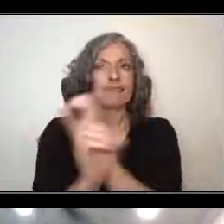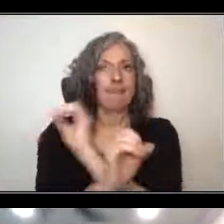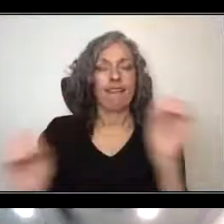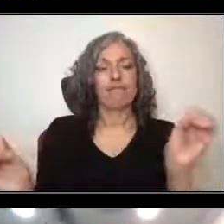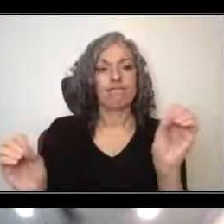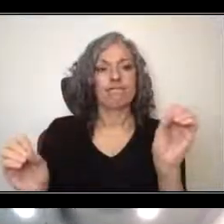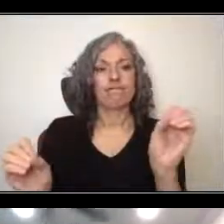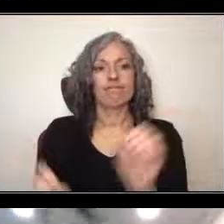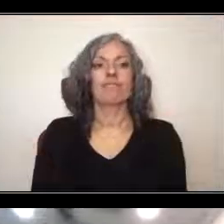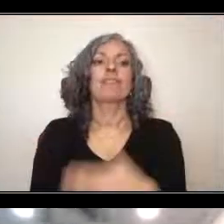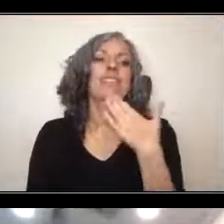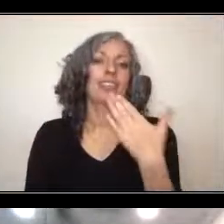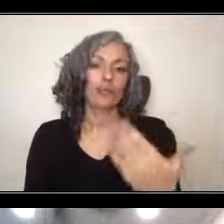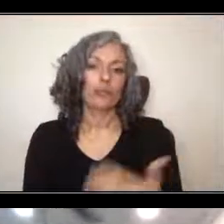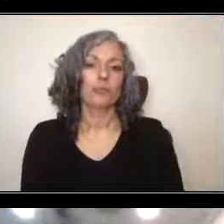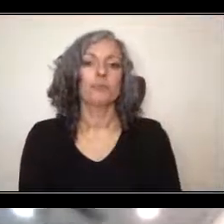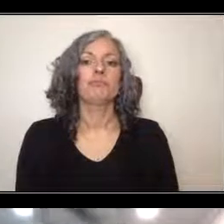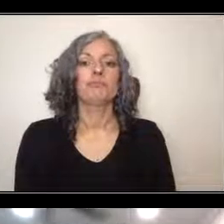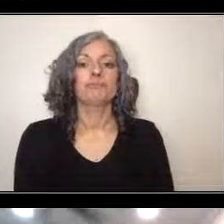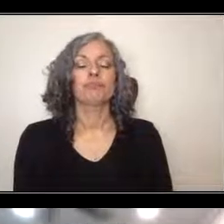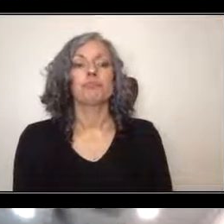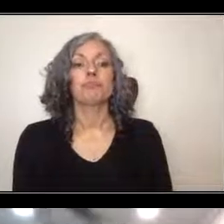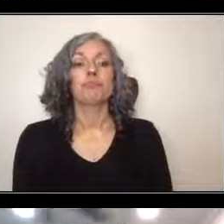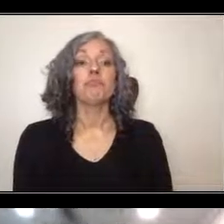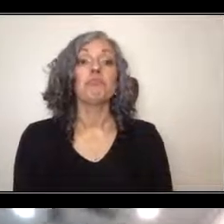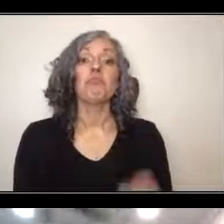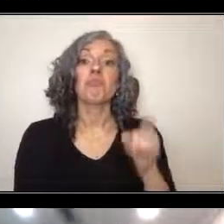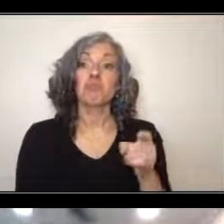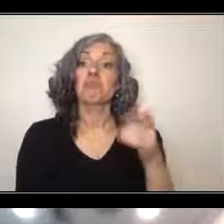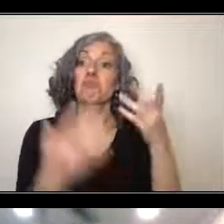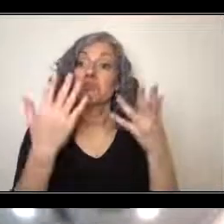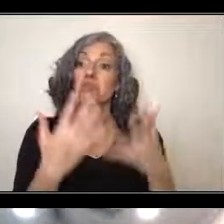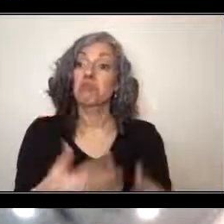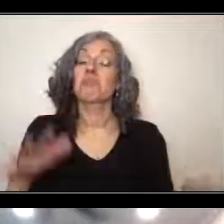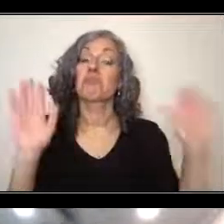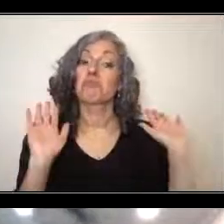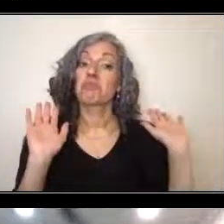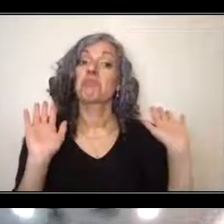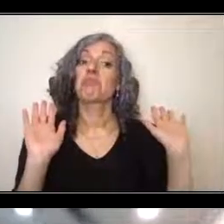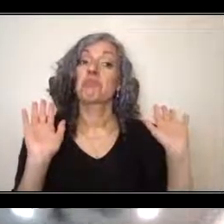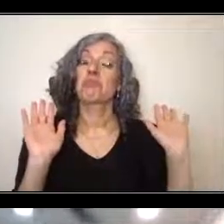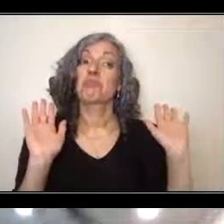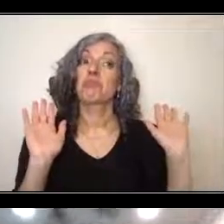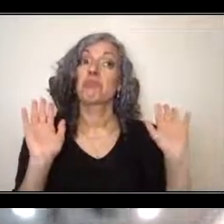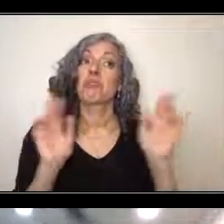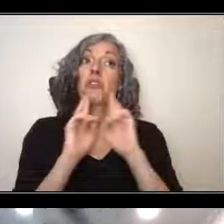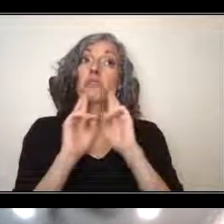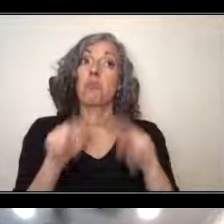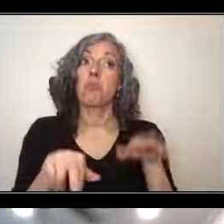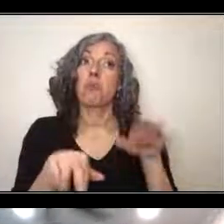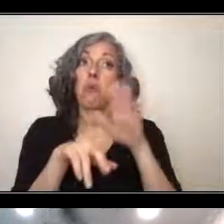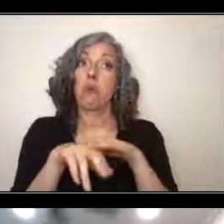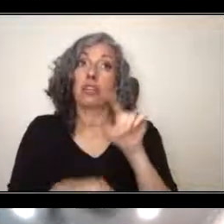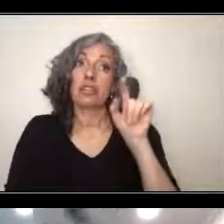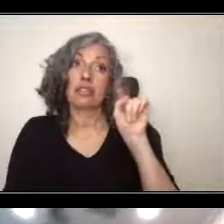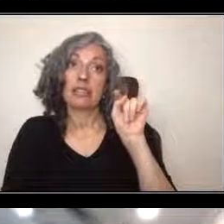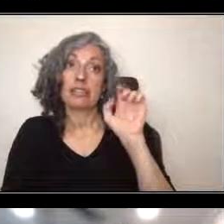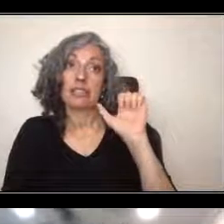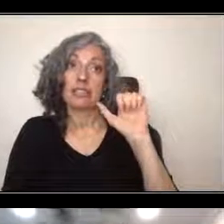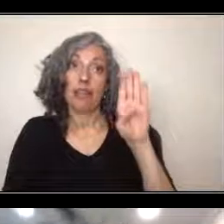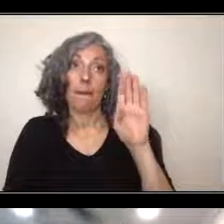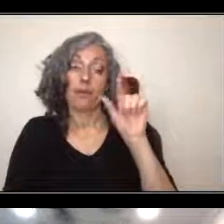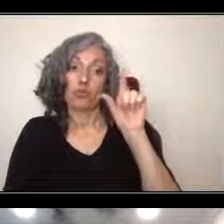thank you. Then that will conclude our report on tab 20. We will now